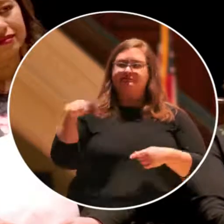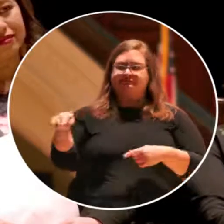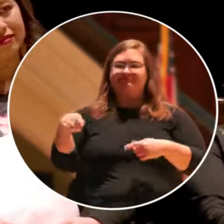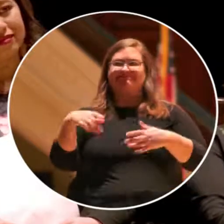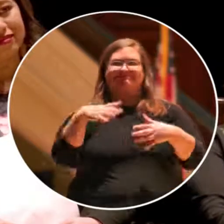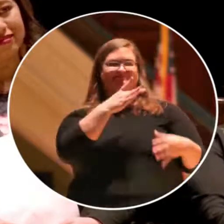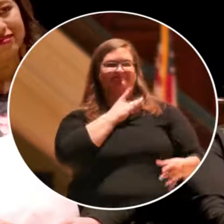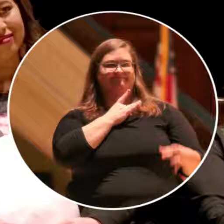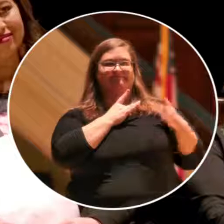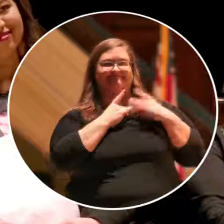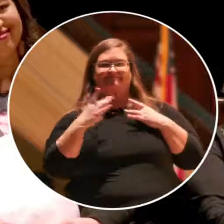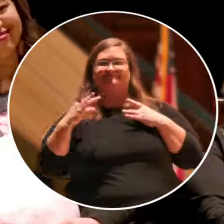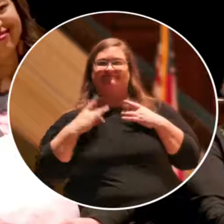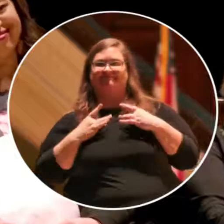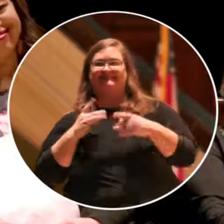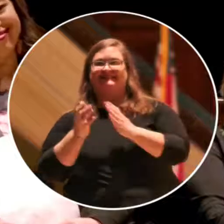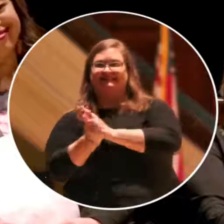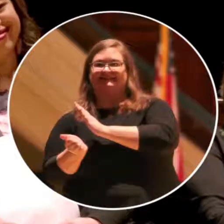so I just say artist.